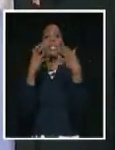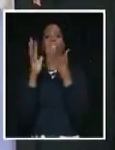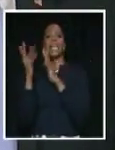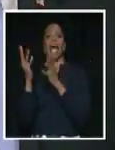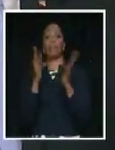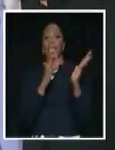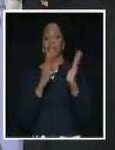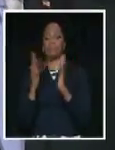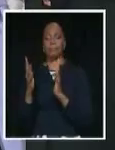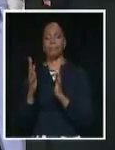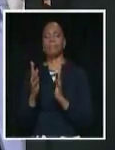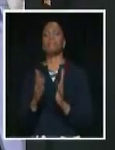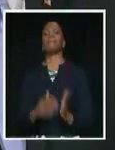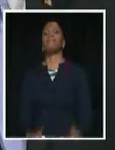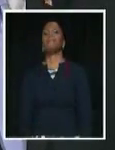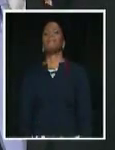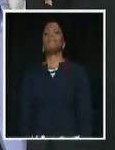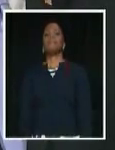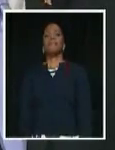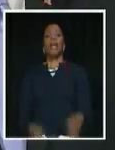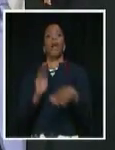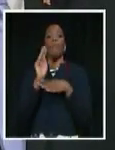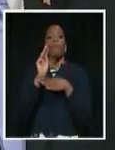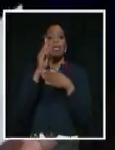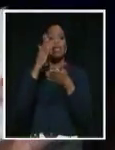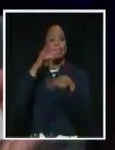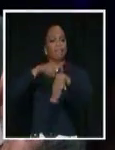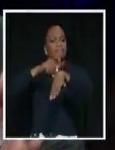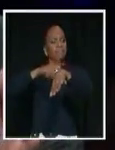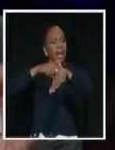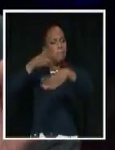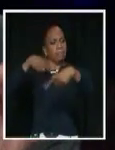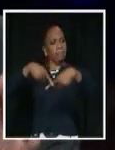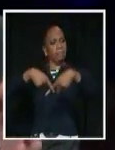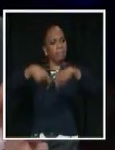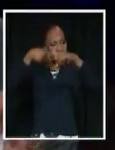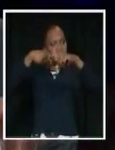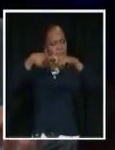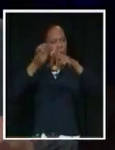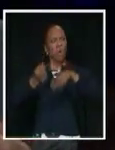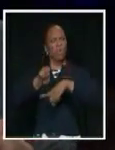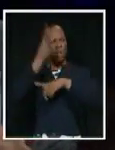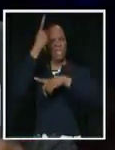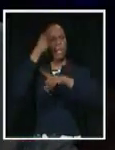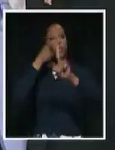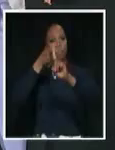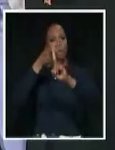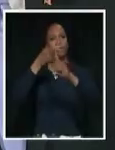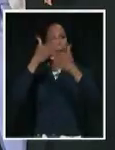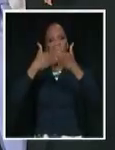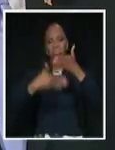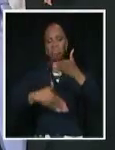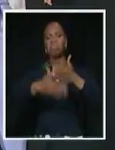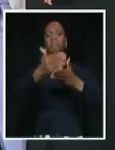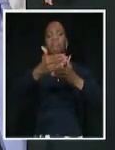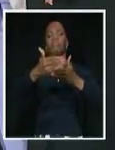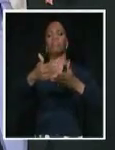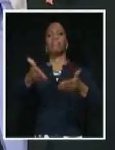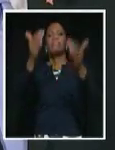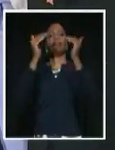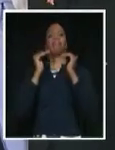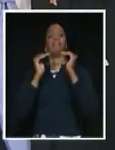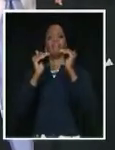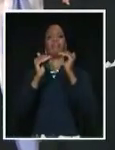timeout? What if we say timeout? I think we got the idea. We got the idea where you stand. Let's move on. Affordable